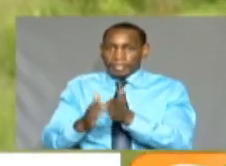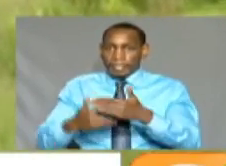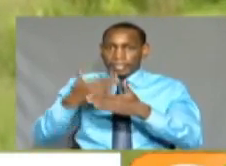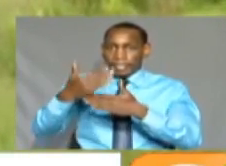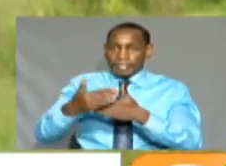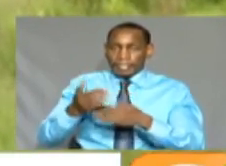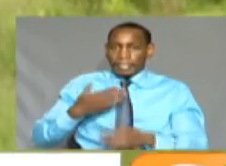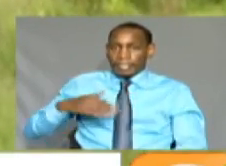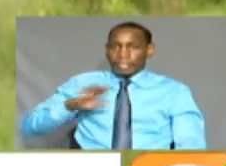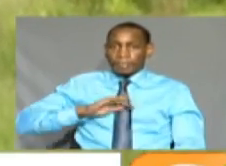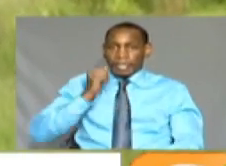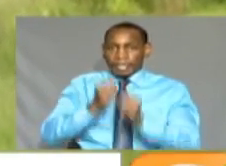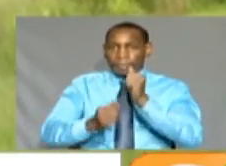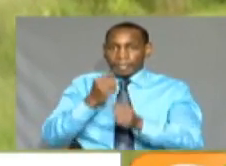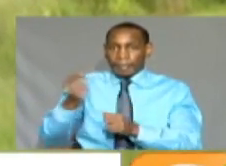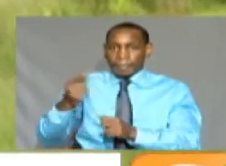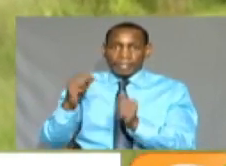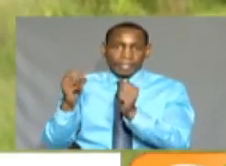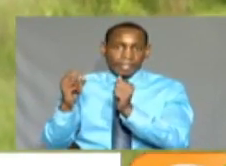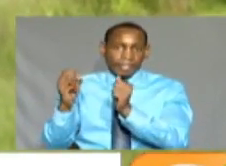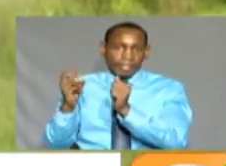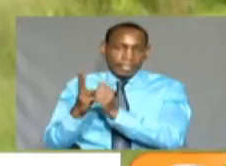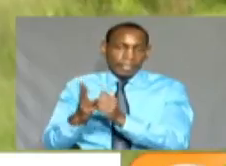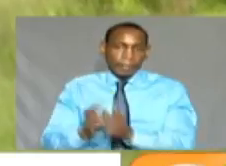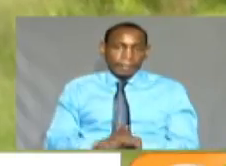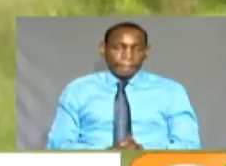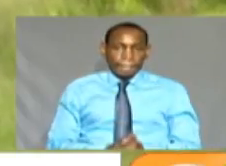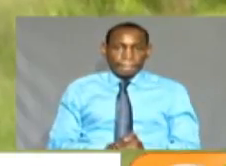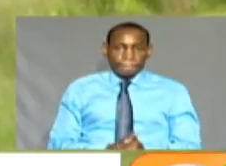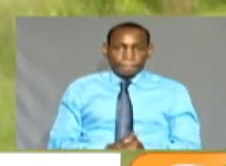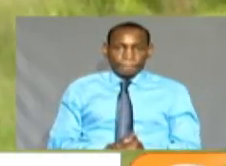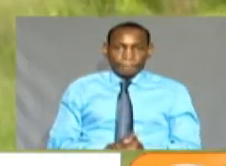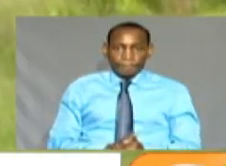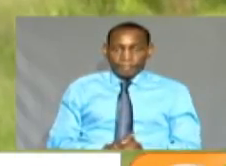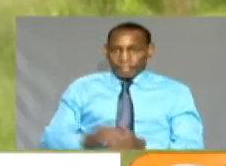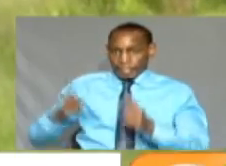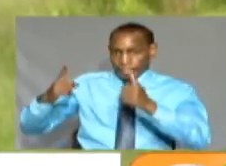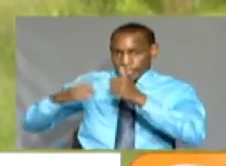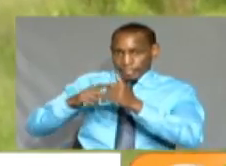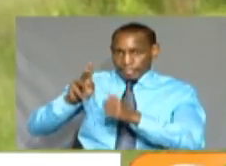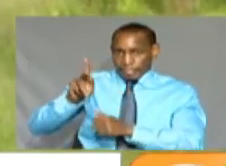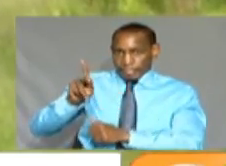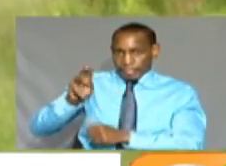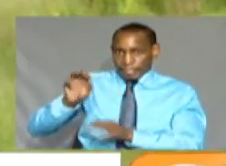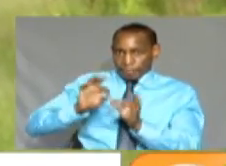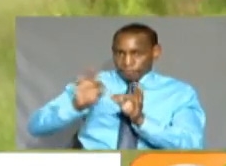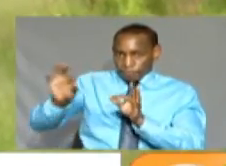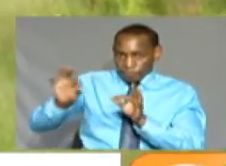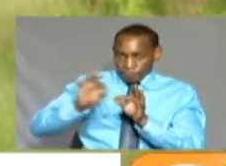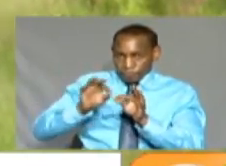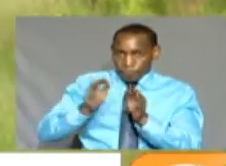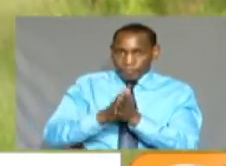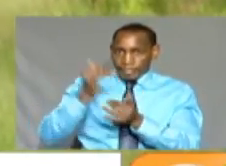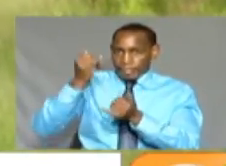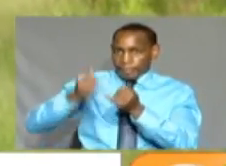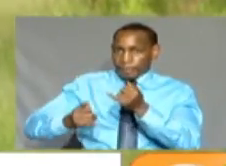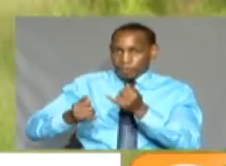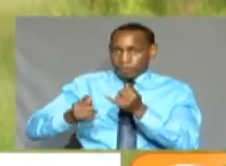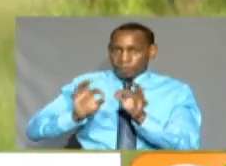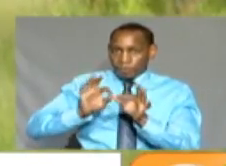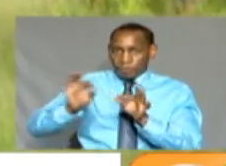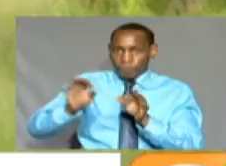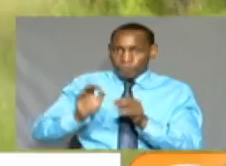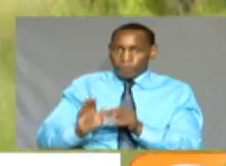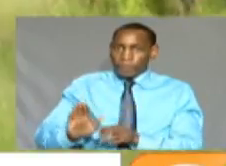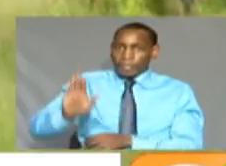Valencia Marathon in December. I was struggling so much because the first 6 kilometers was too much down and the last 4 kilometers was a